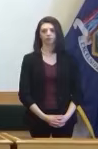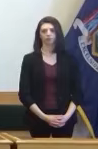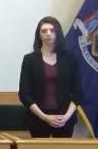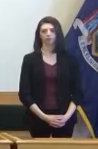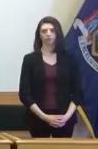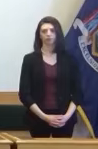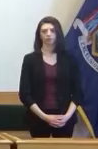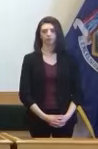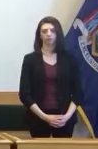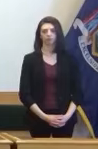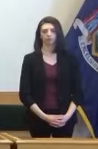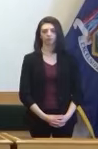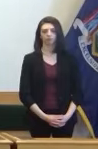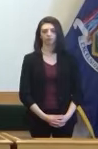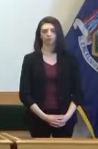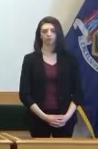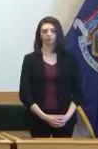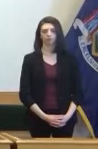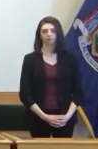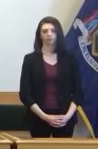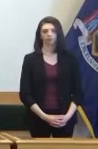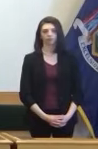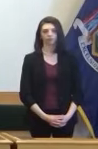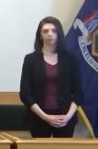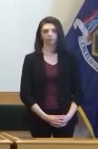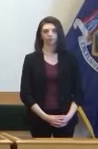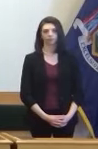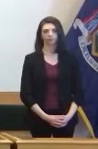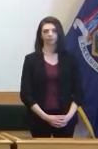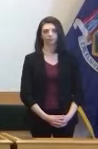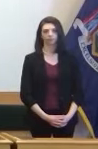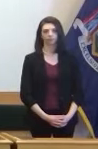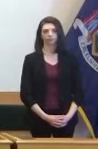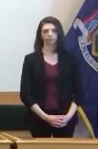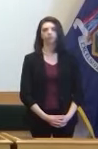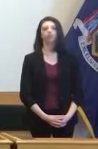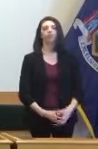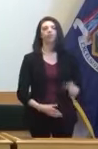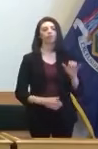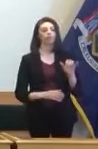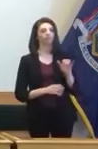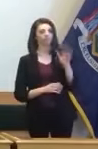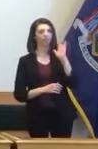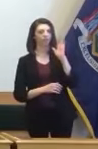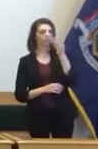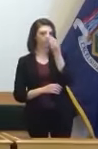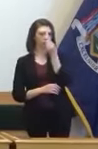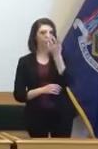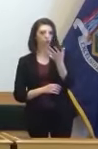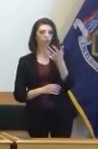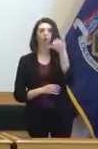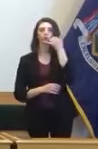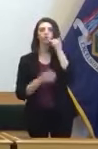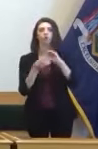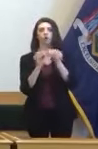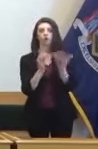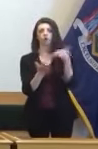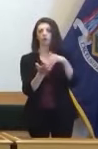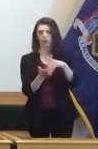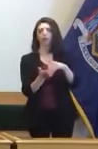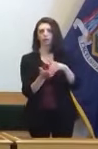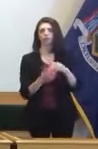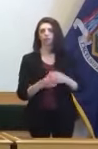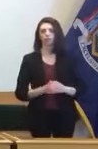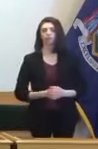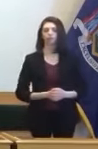Phone number. The phone bank. Phone number. Oh, the phone number to call in. We touched